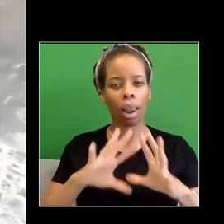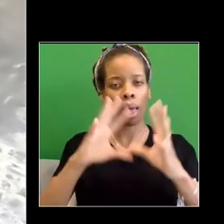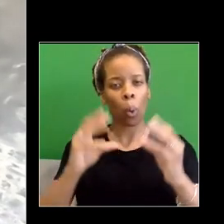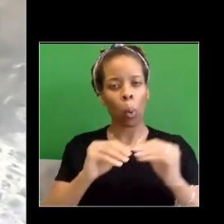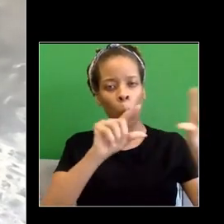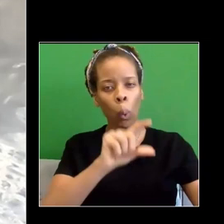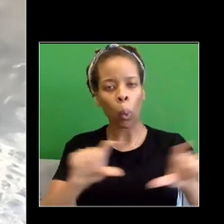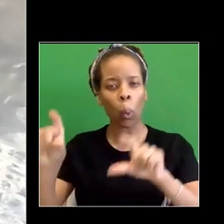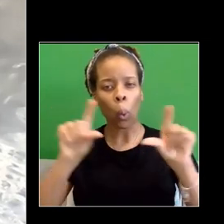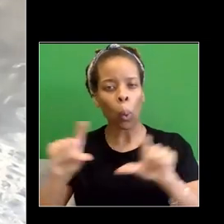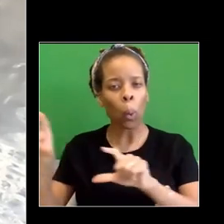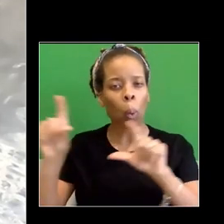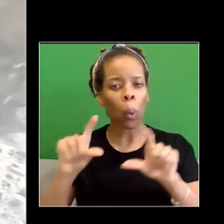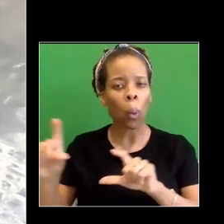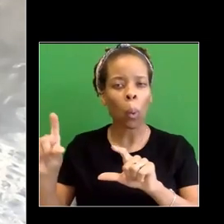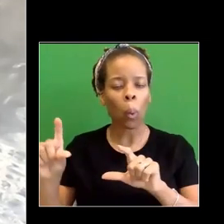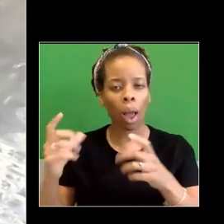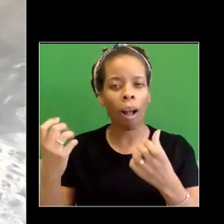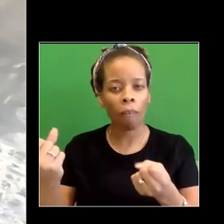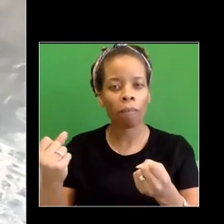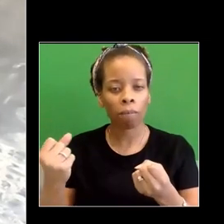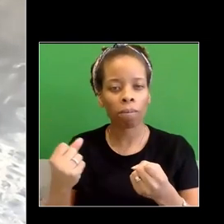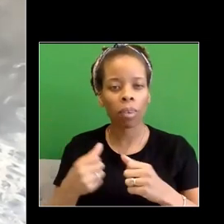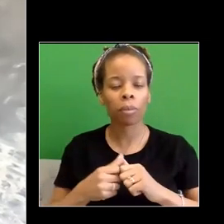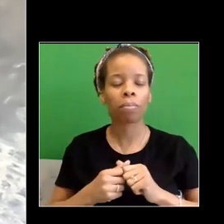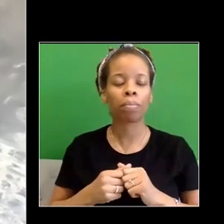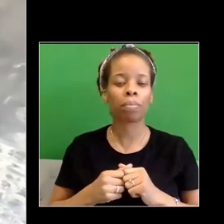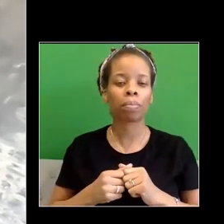continuity. And I think I also